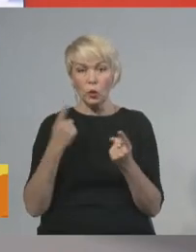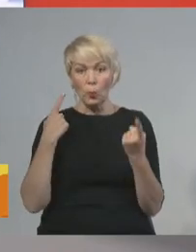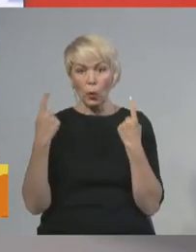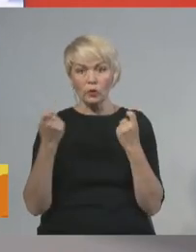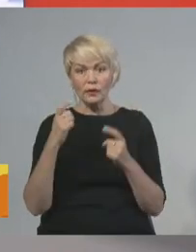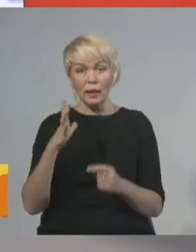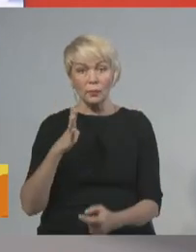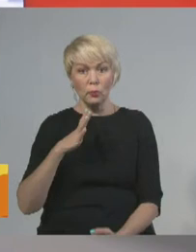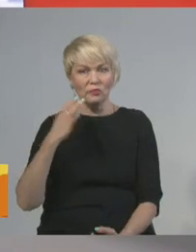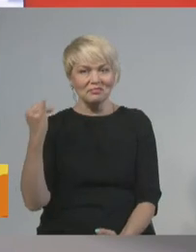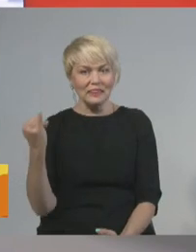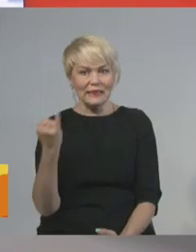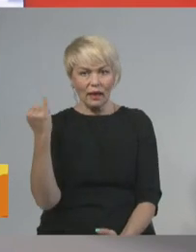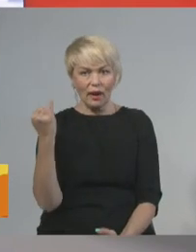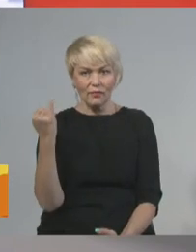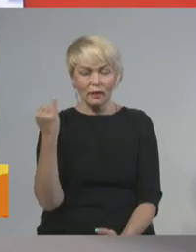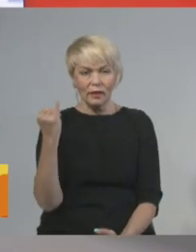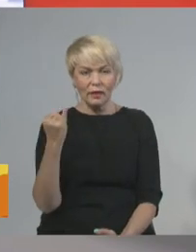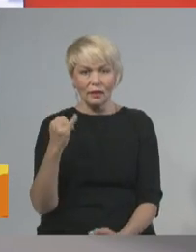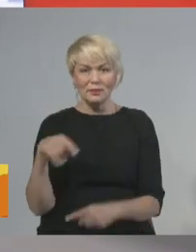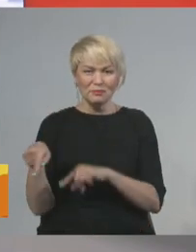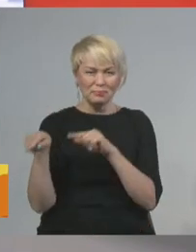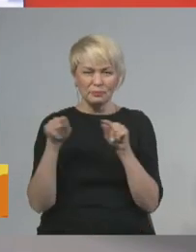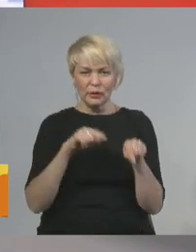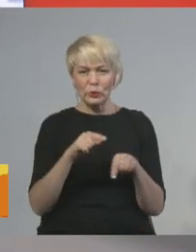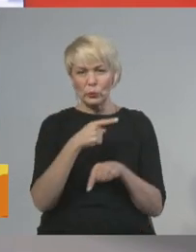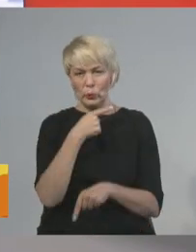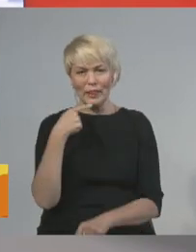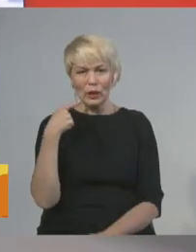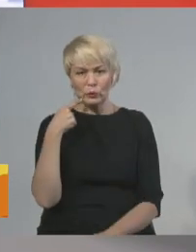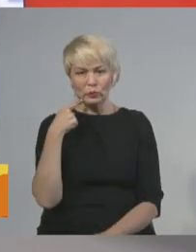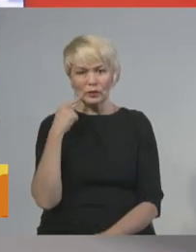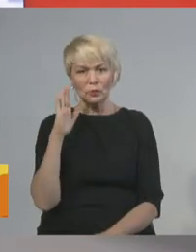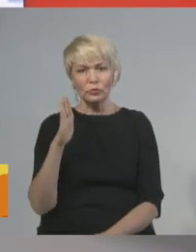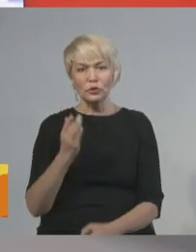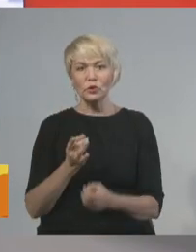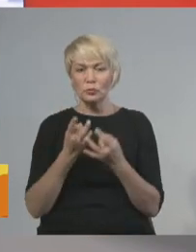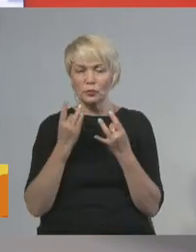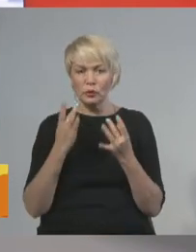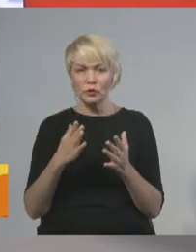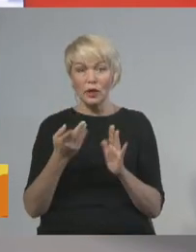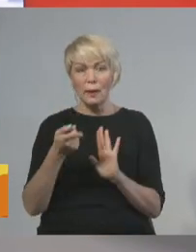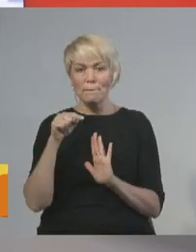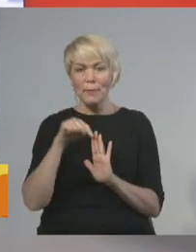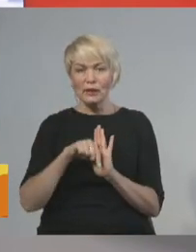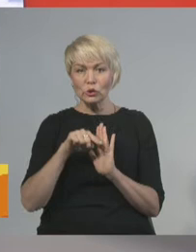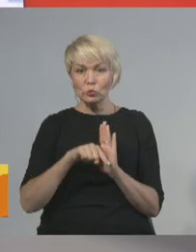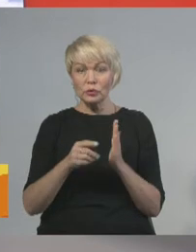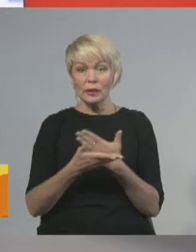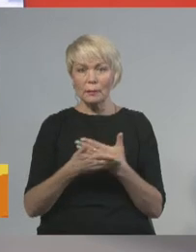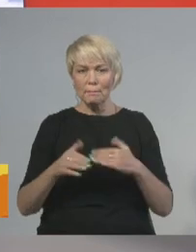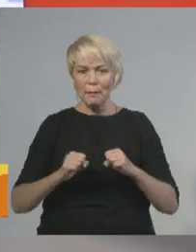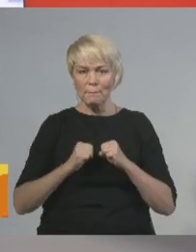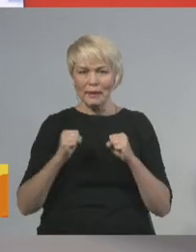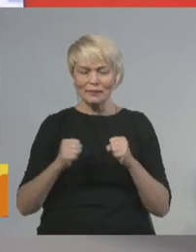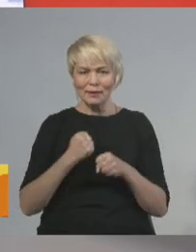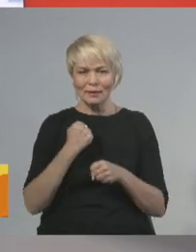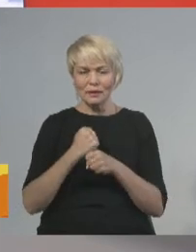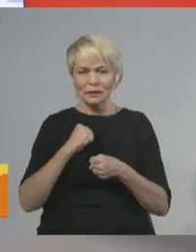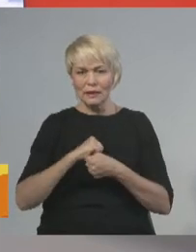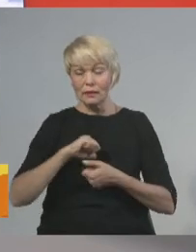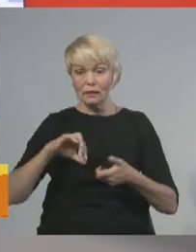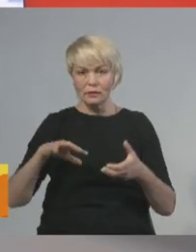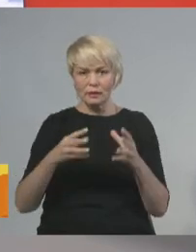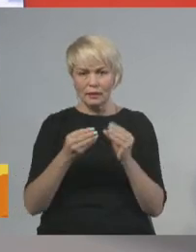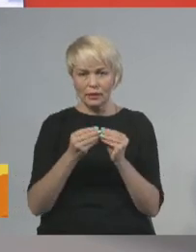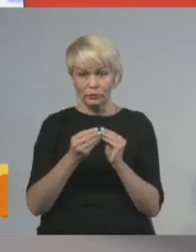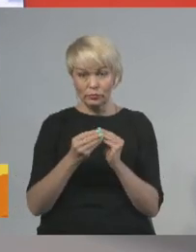be used for content to be interesting i will switch to russian it will be easier for me to speak so we tried to do the